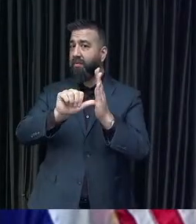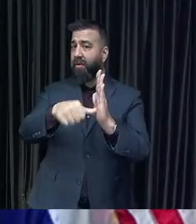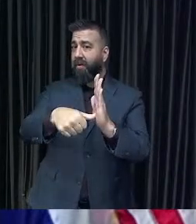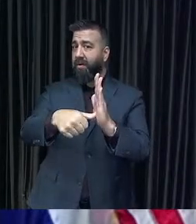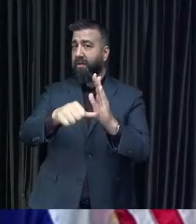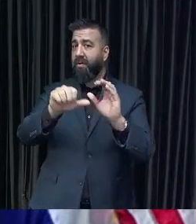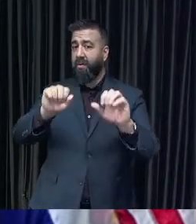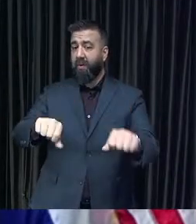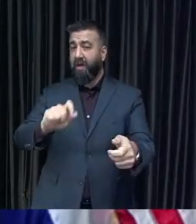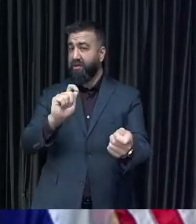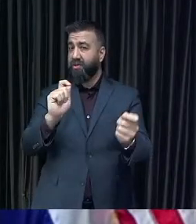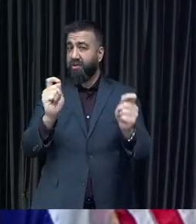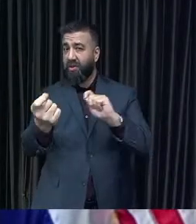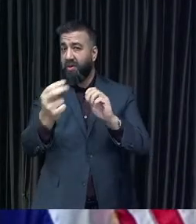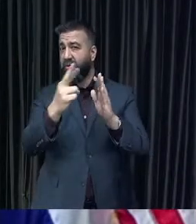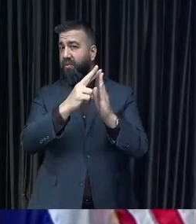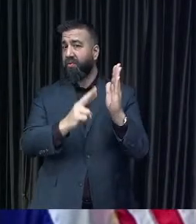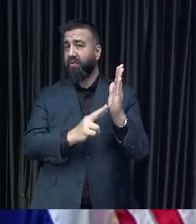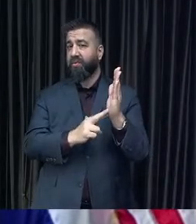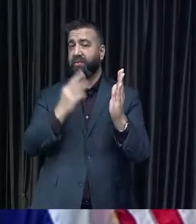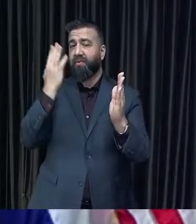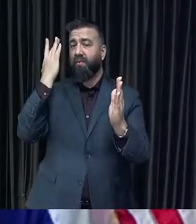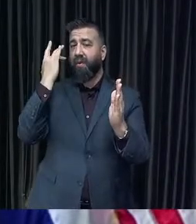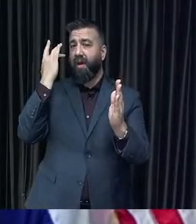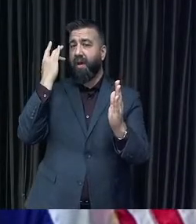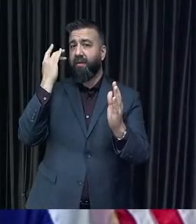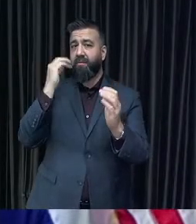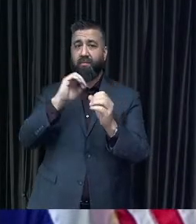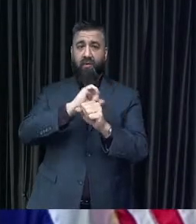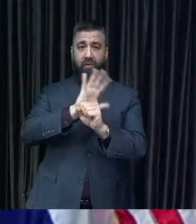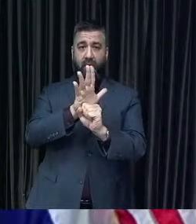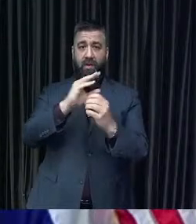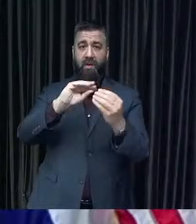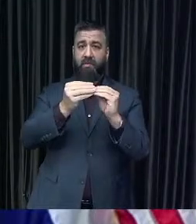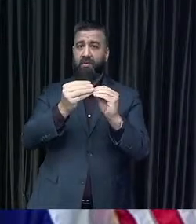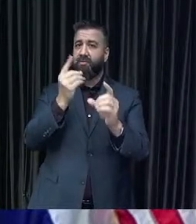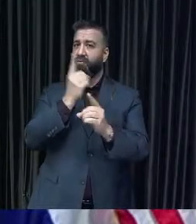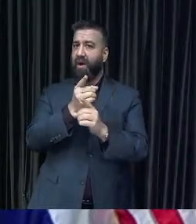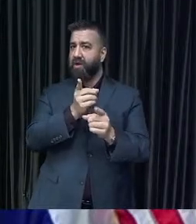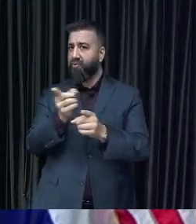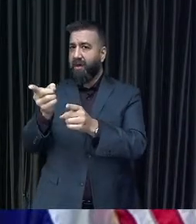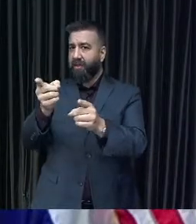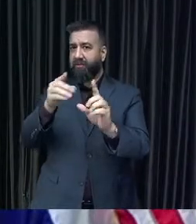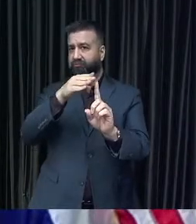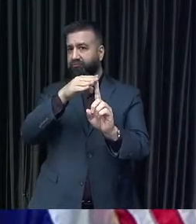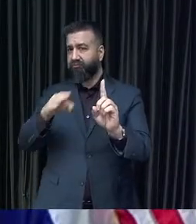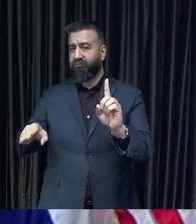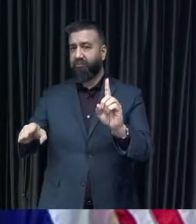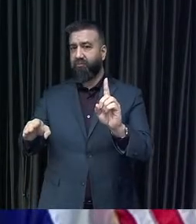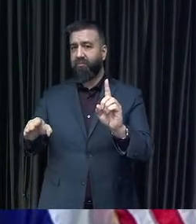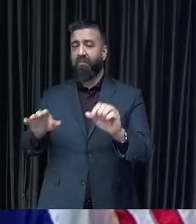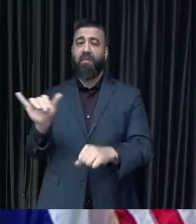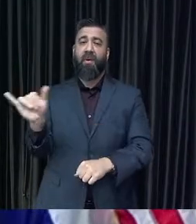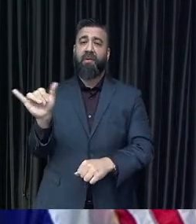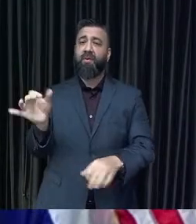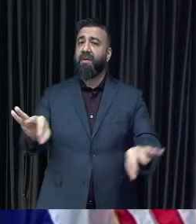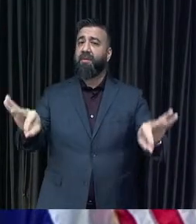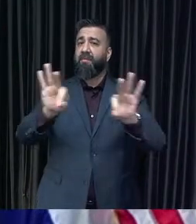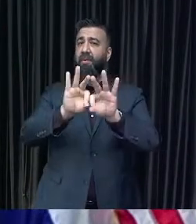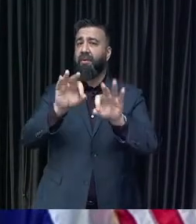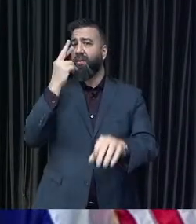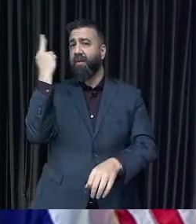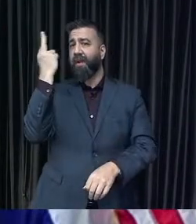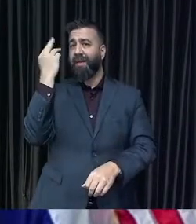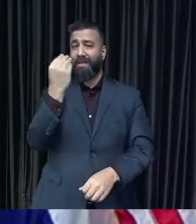to make this policy change because the numbers are going in the right direction. But it's also important for everyone to realize that